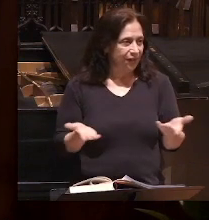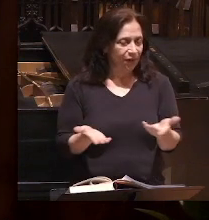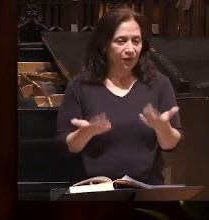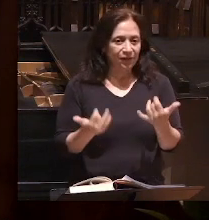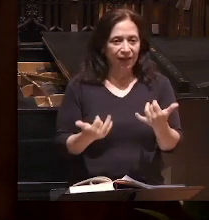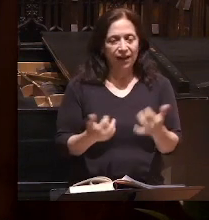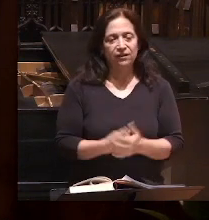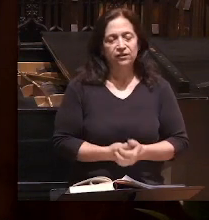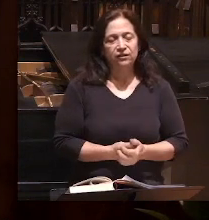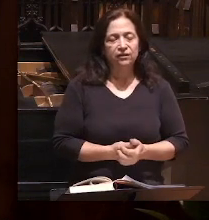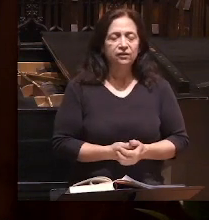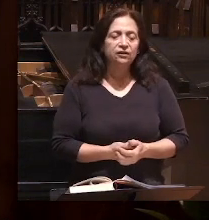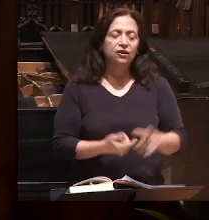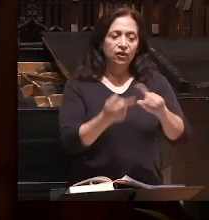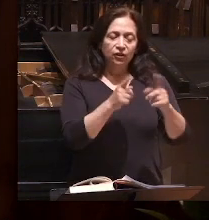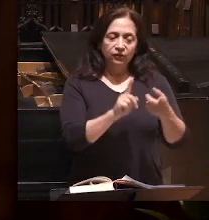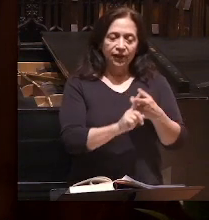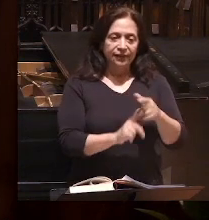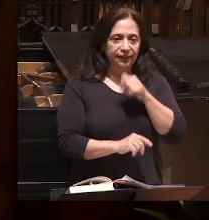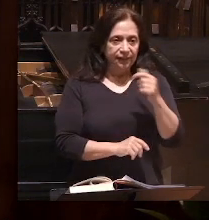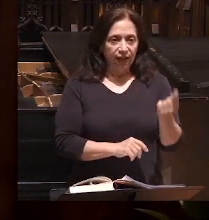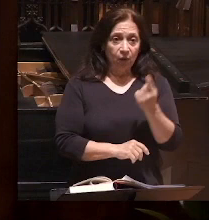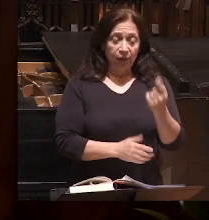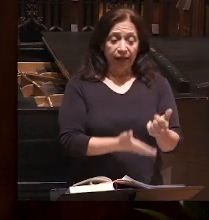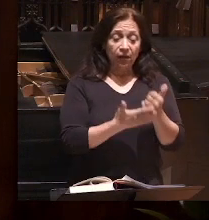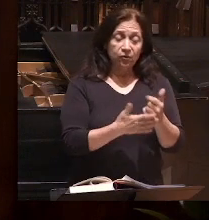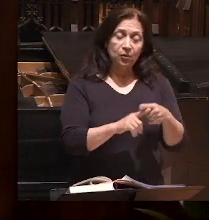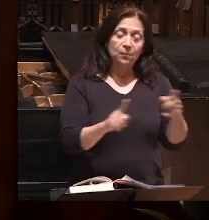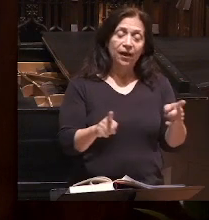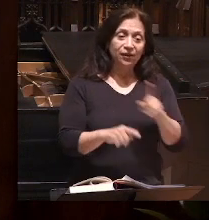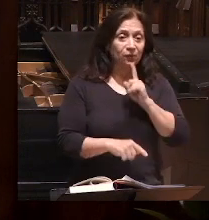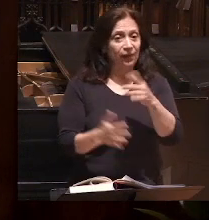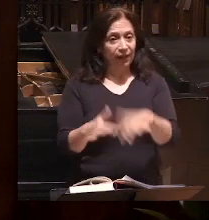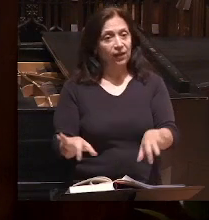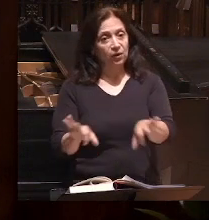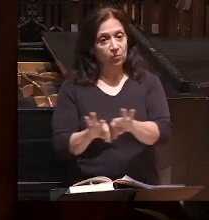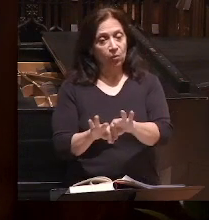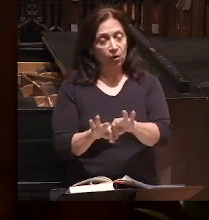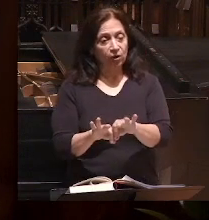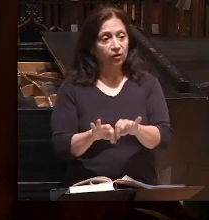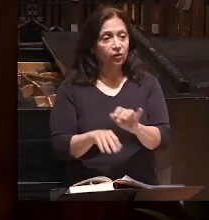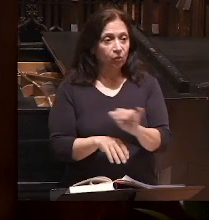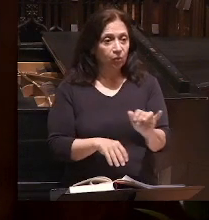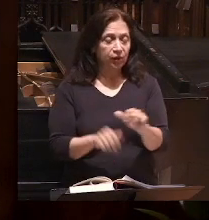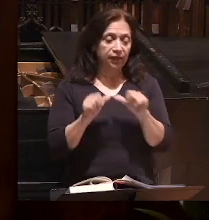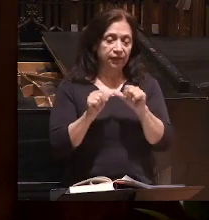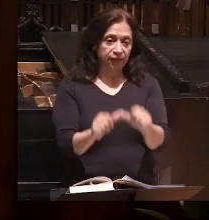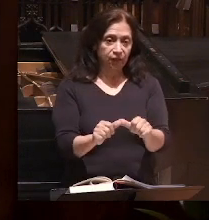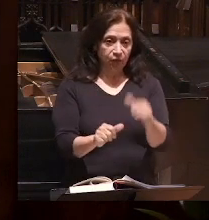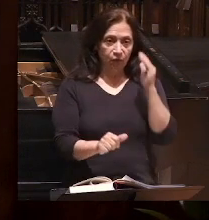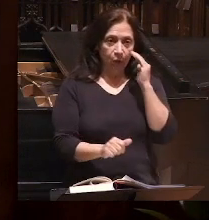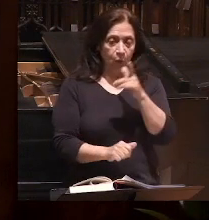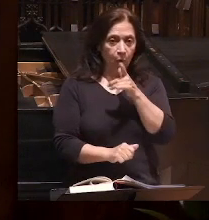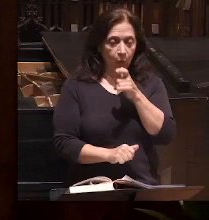sanctuary. Friends, it is not just helpful, but it is really important that we continue to know